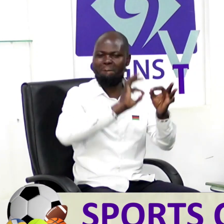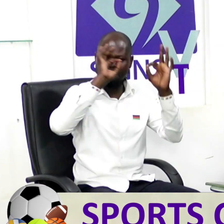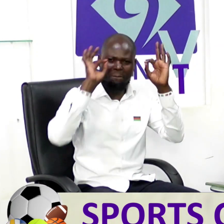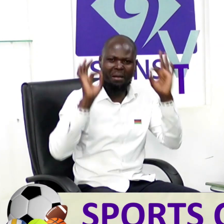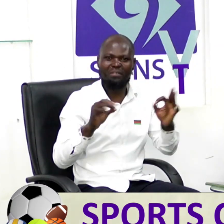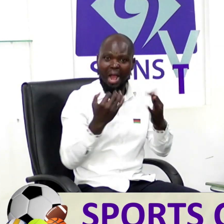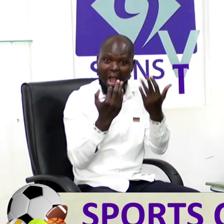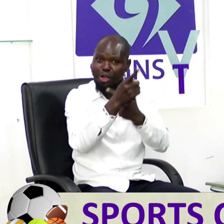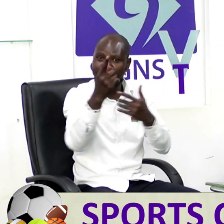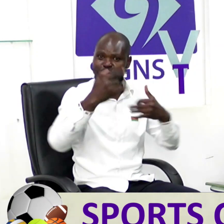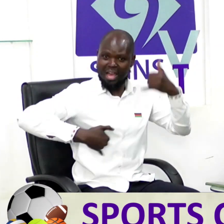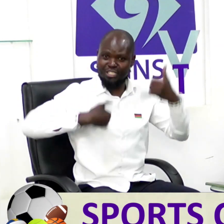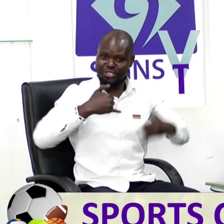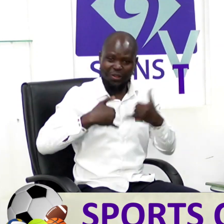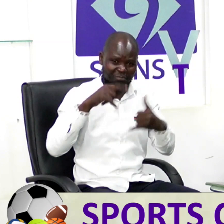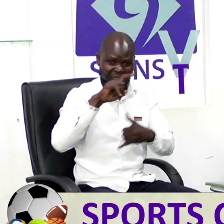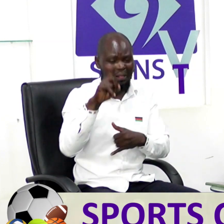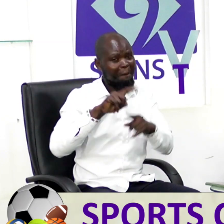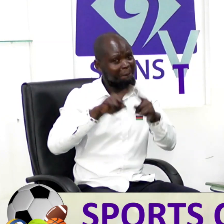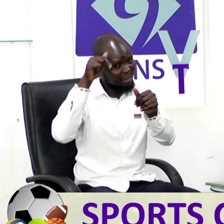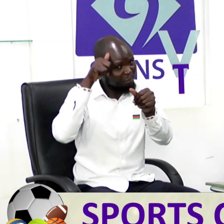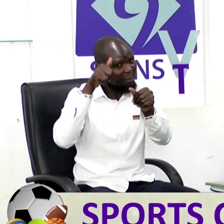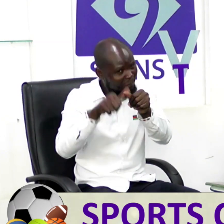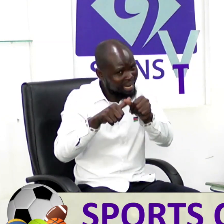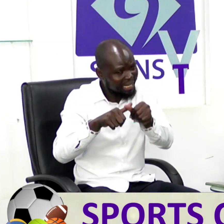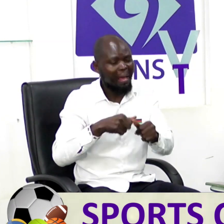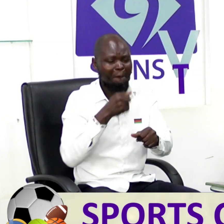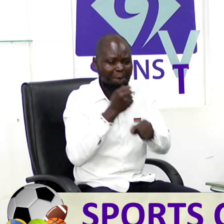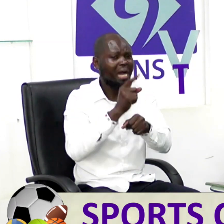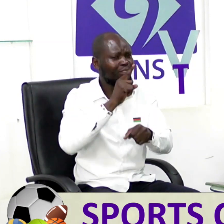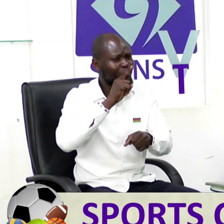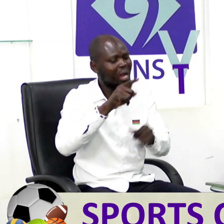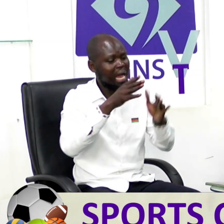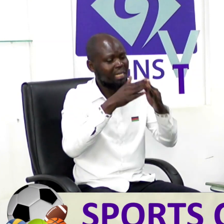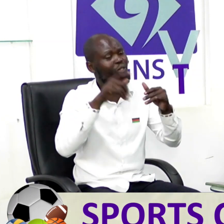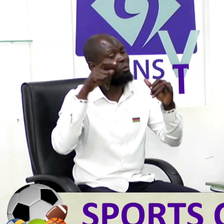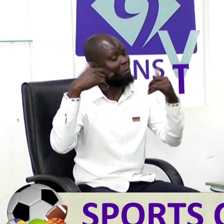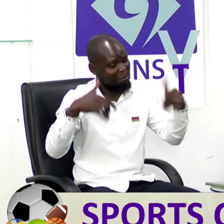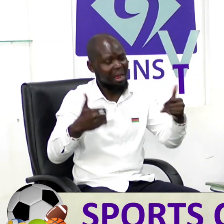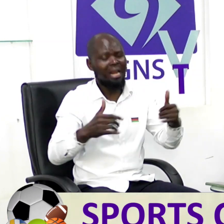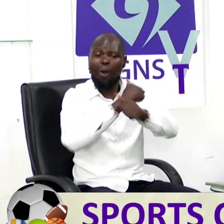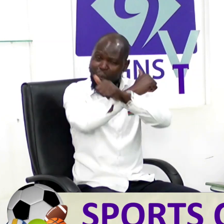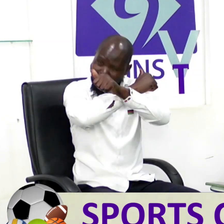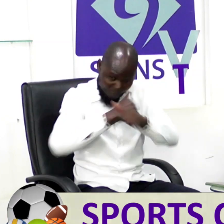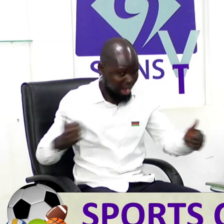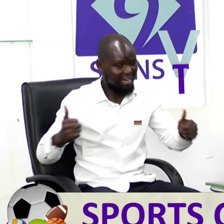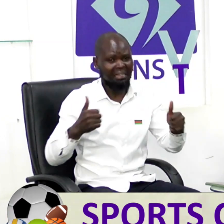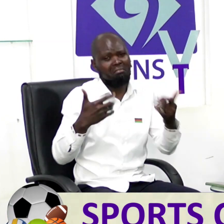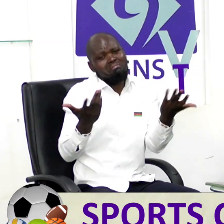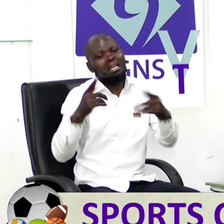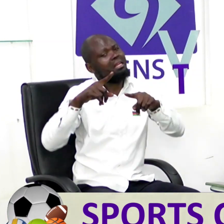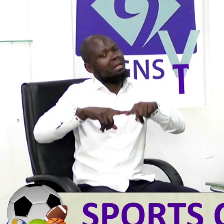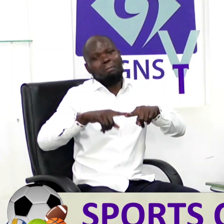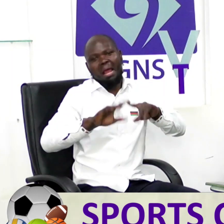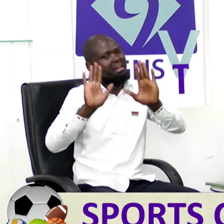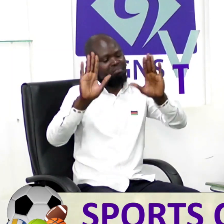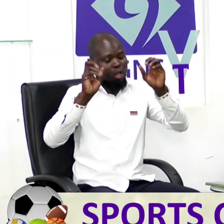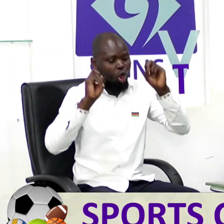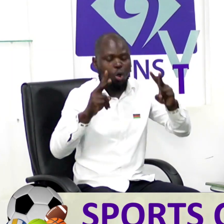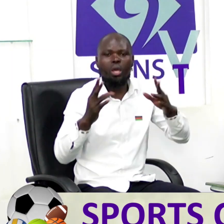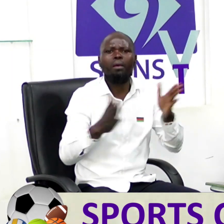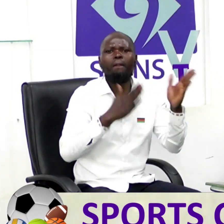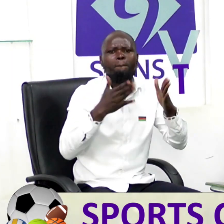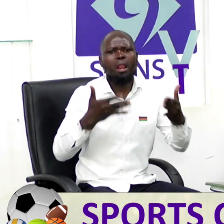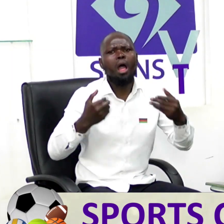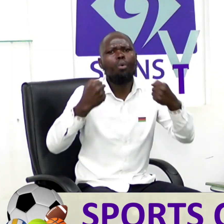their training and their camp in Dubai, you can see the fans for Arsenal are very happy and the players are really revamped